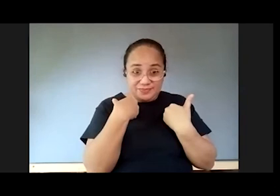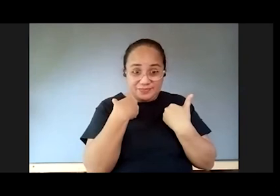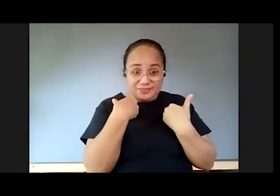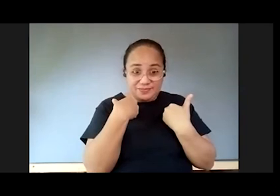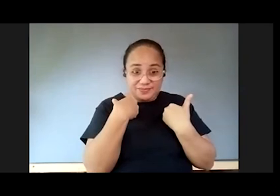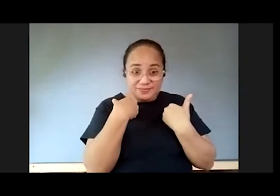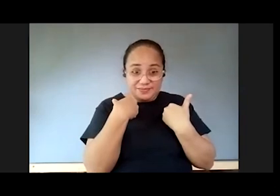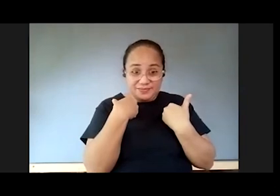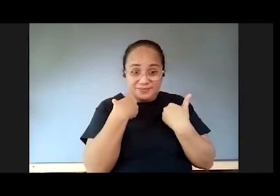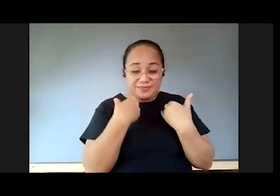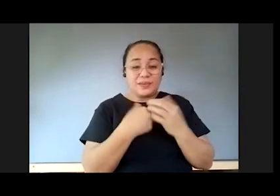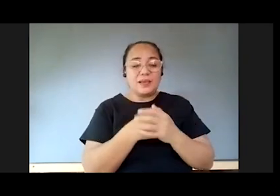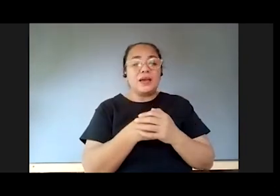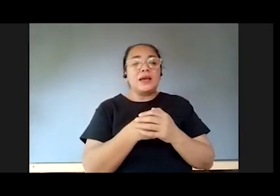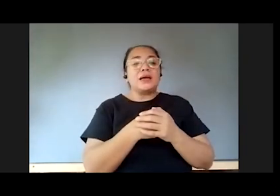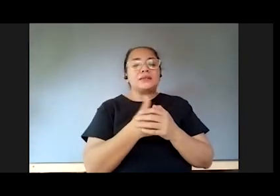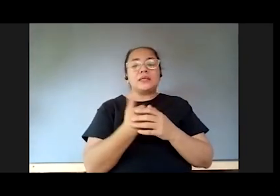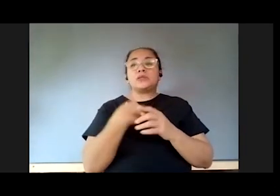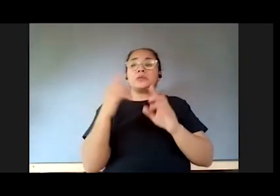And the person says, 2.